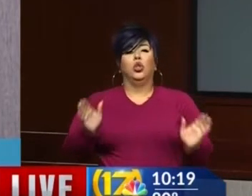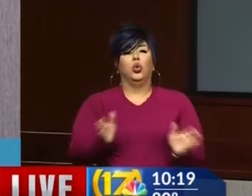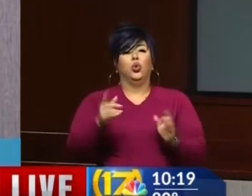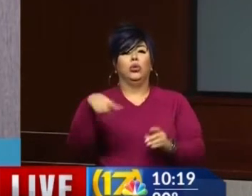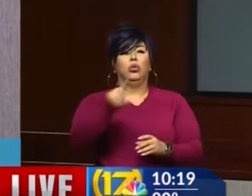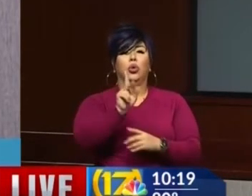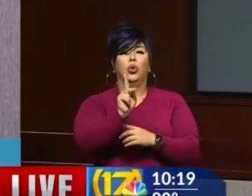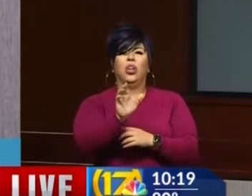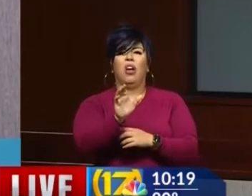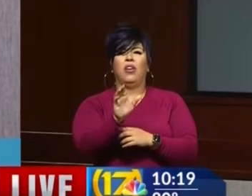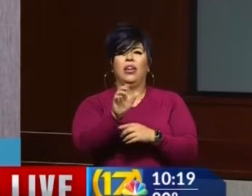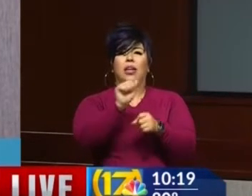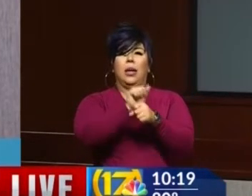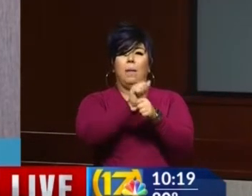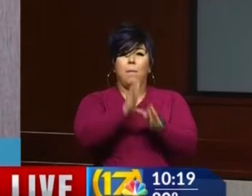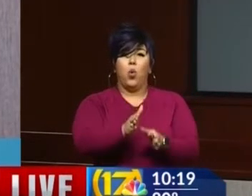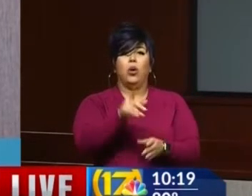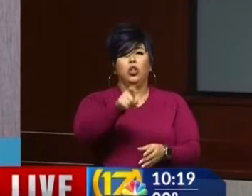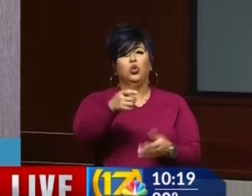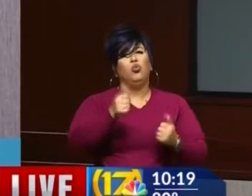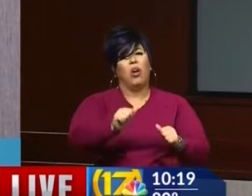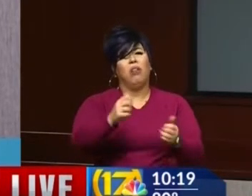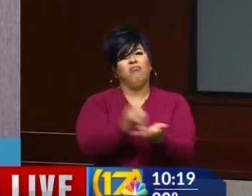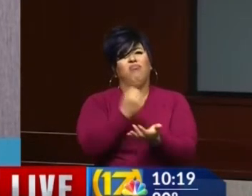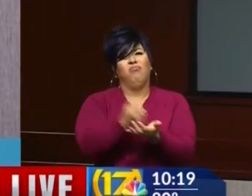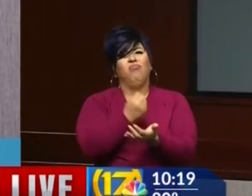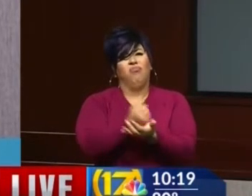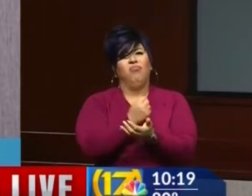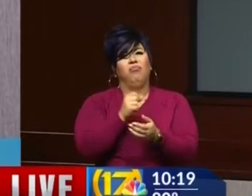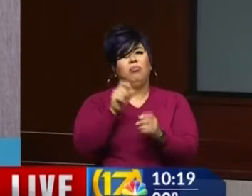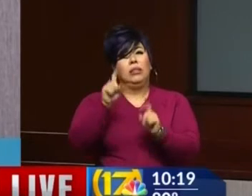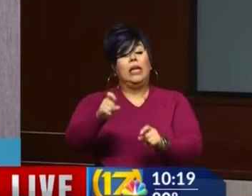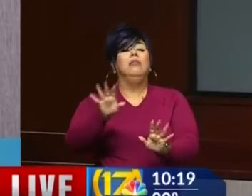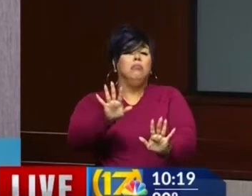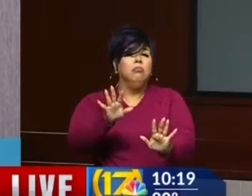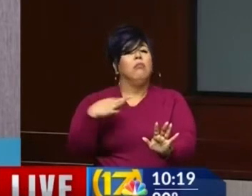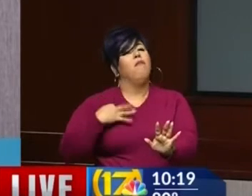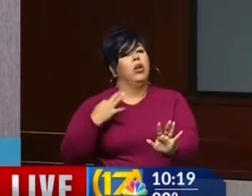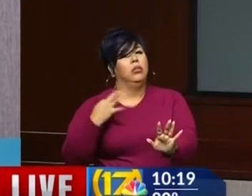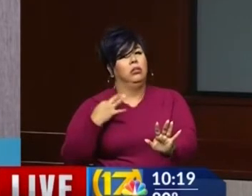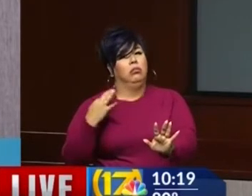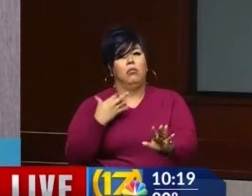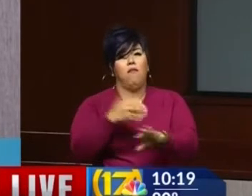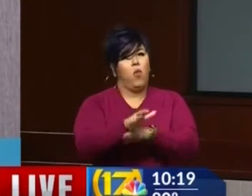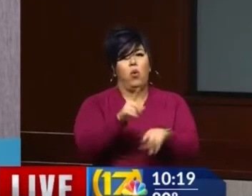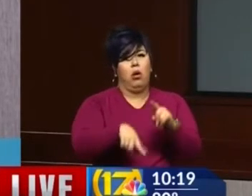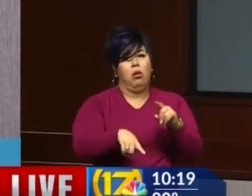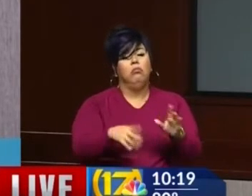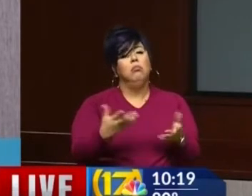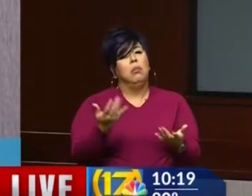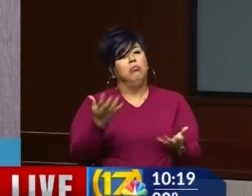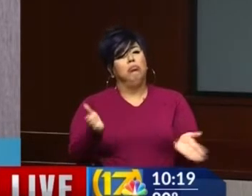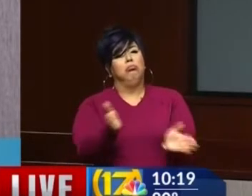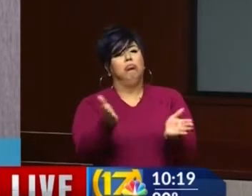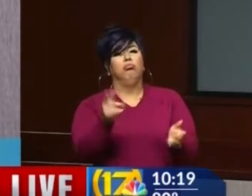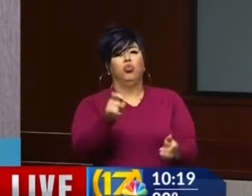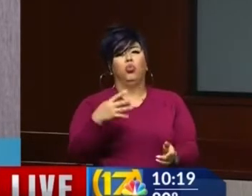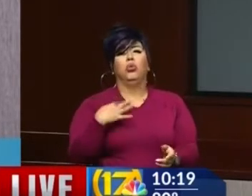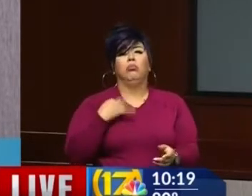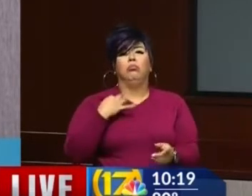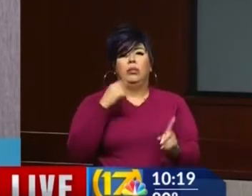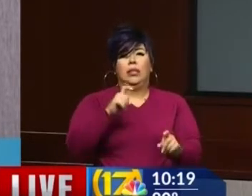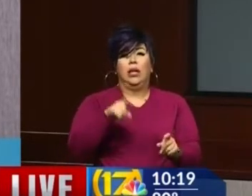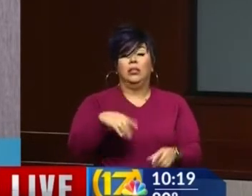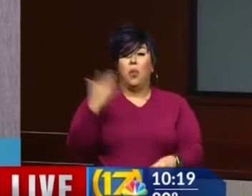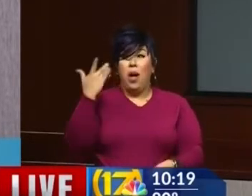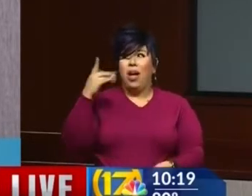times between now and the end of the year voluntarily. The governor is now requiring overall testing rates as a